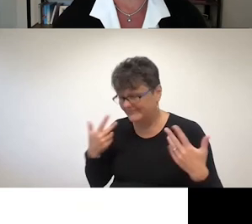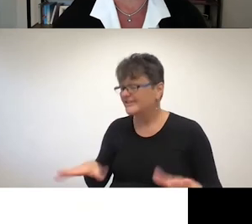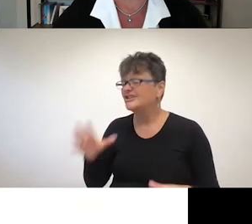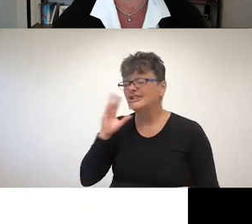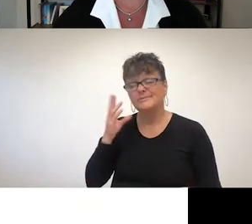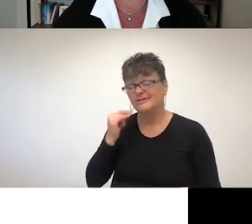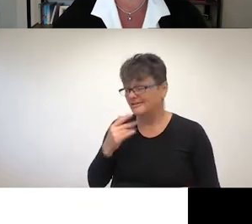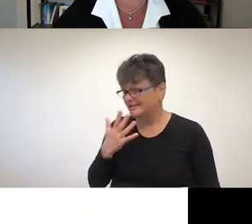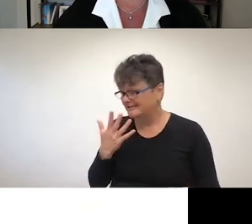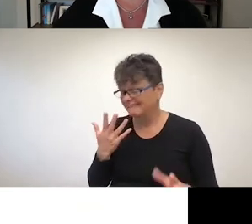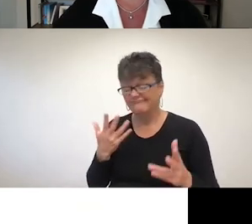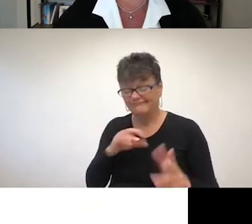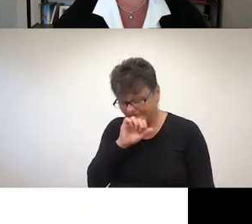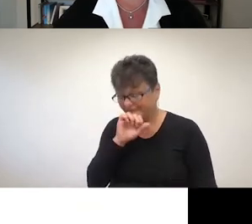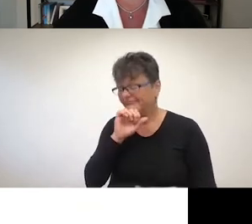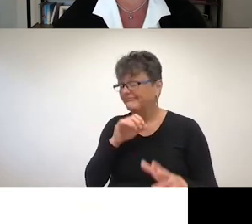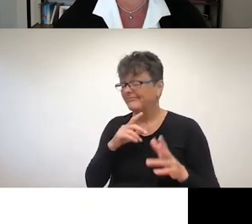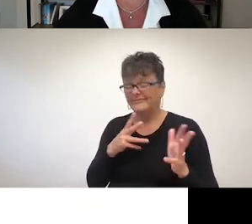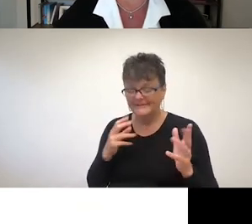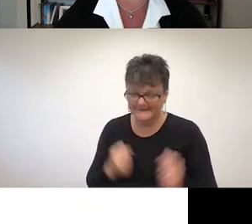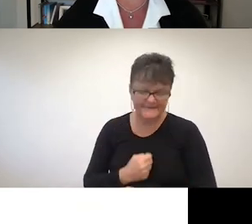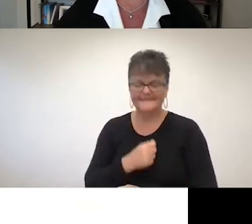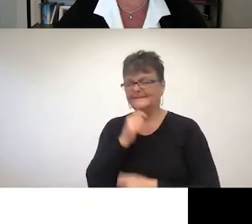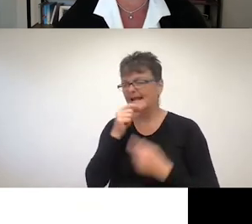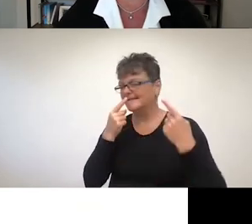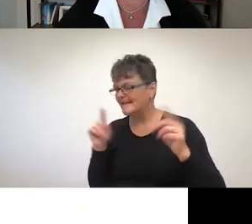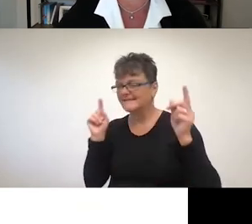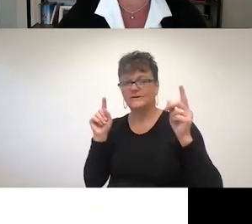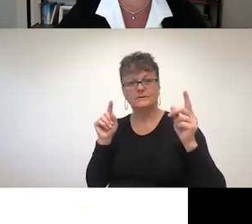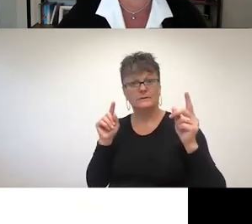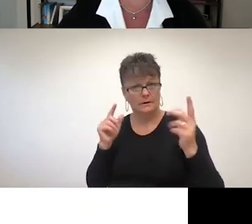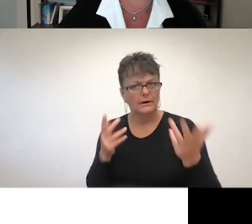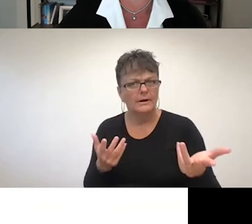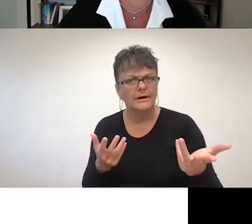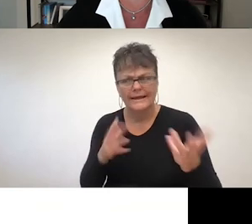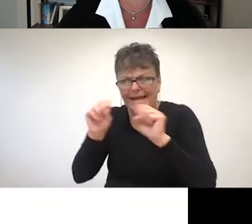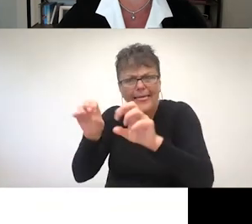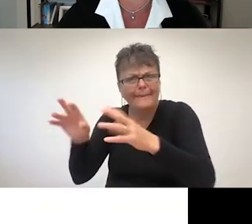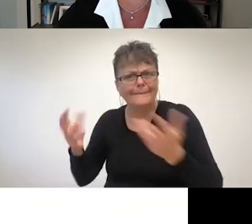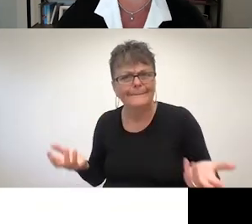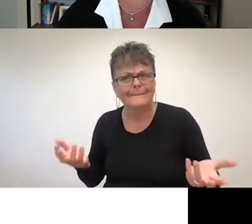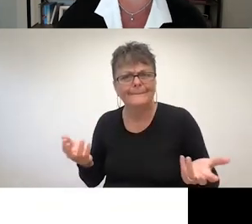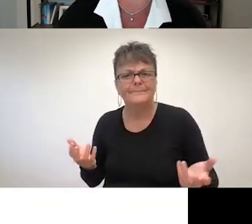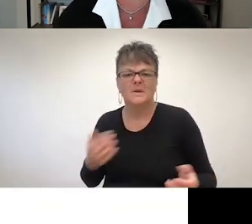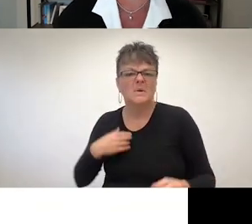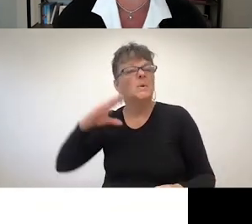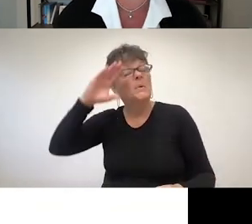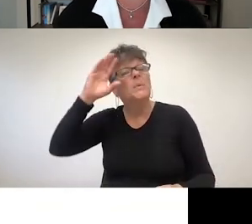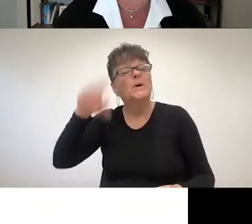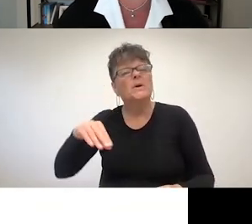game over, right? Again, we know that one of the main reasons that we see inequities in learning outcomes and completion rates is